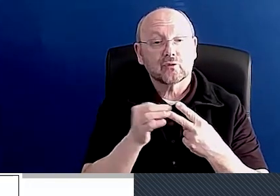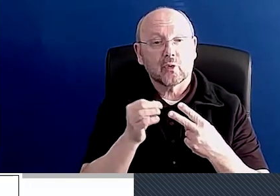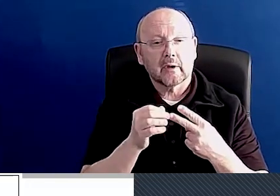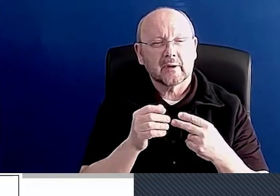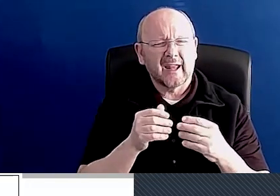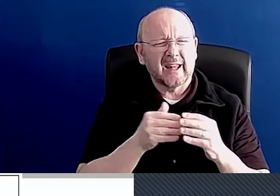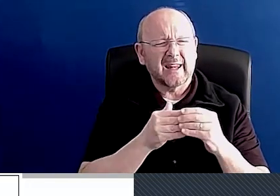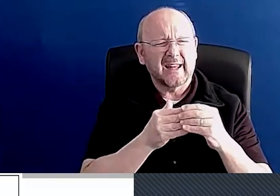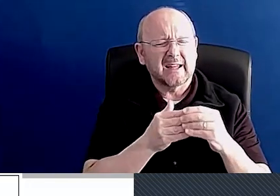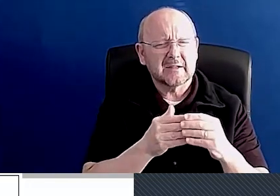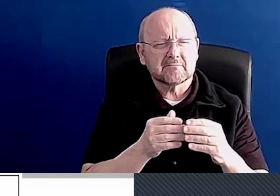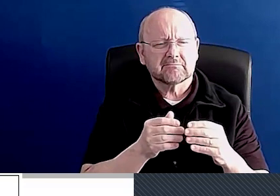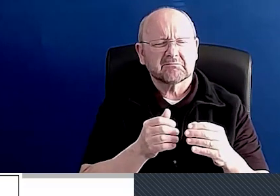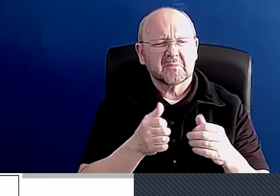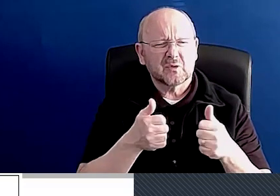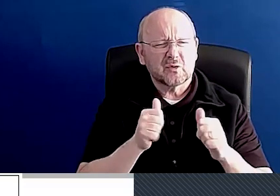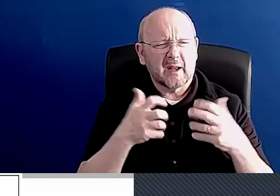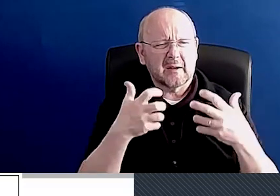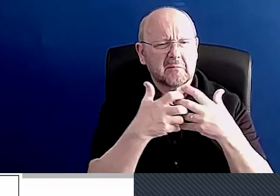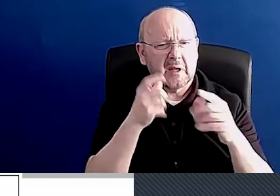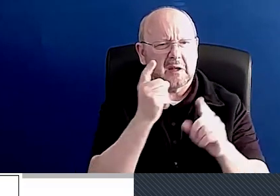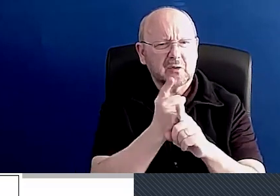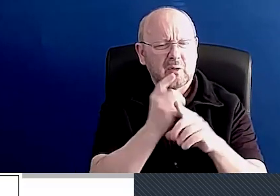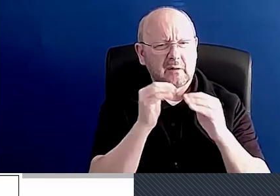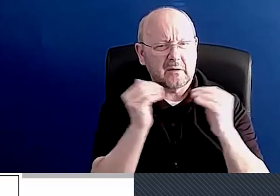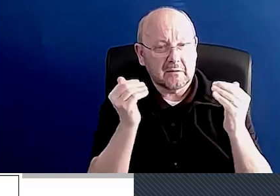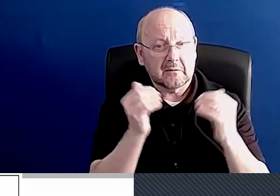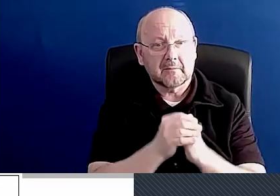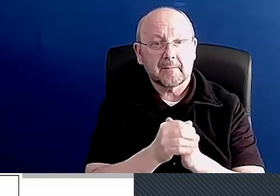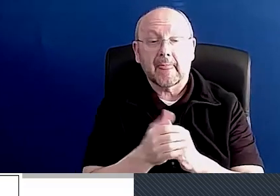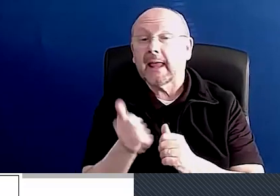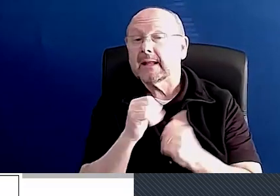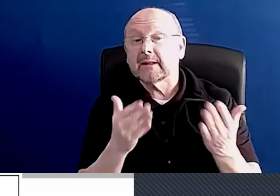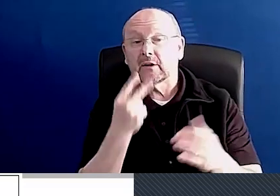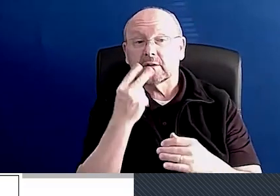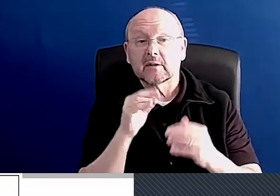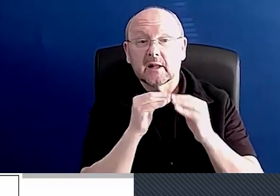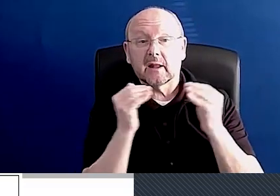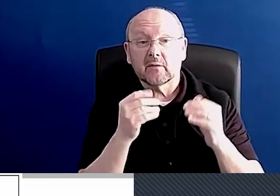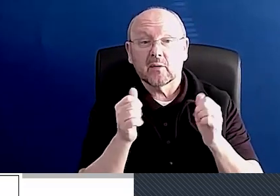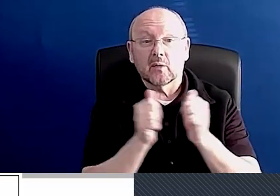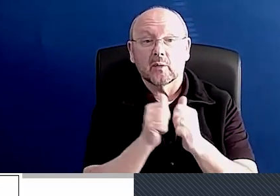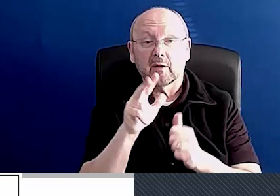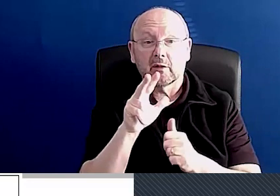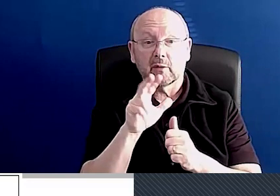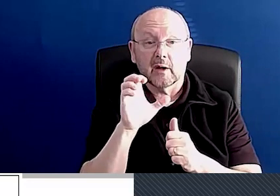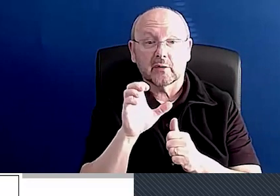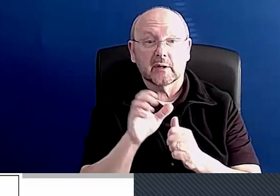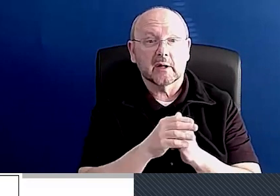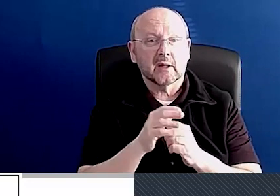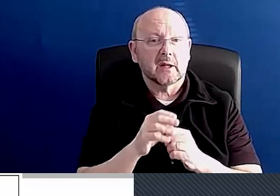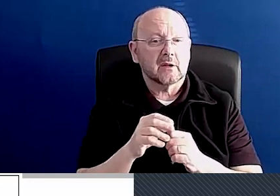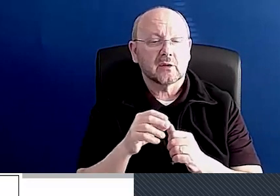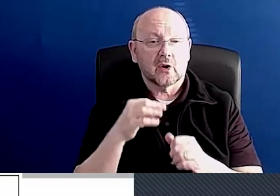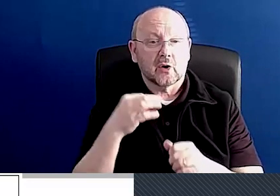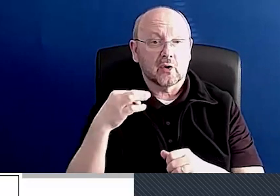on there. So anything that you see on there that is listed with a 300 are the non-credit